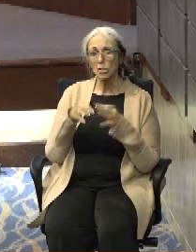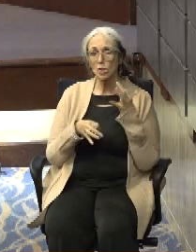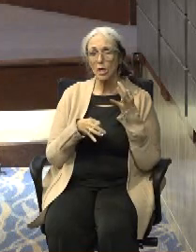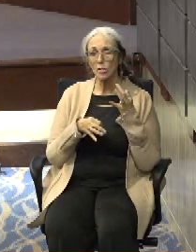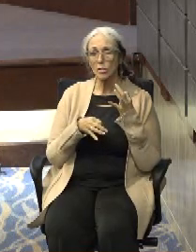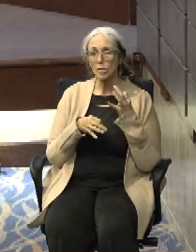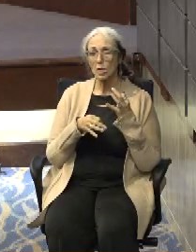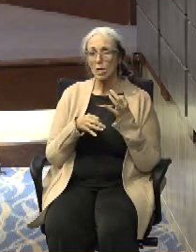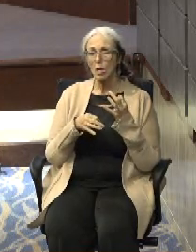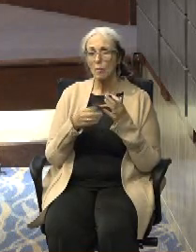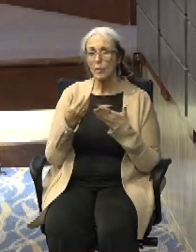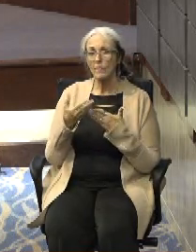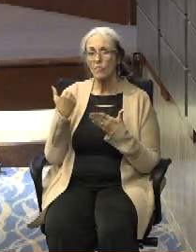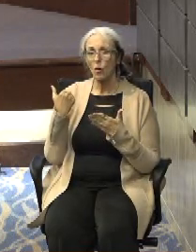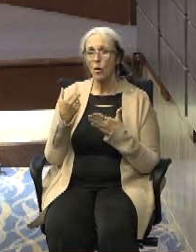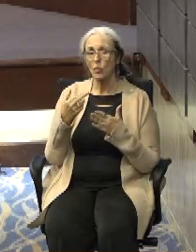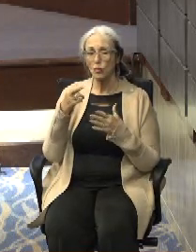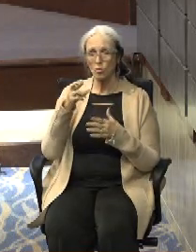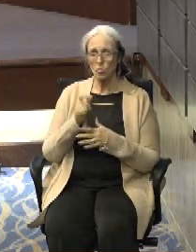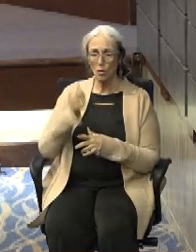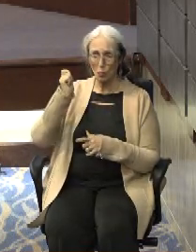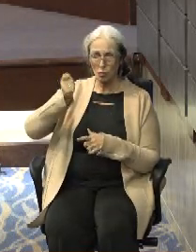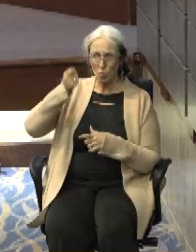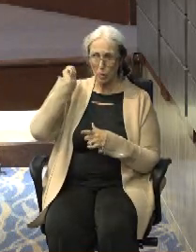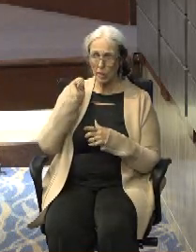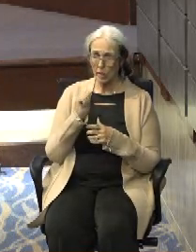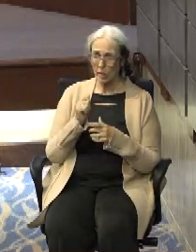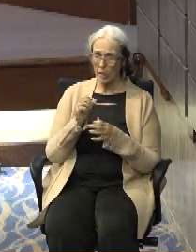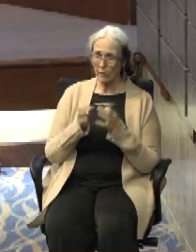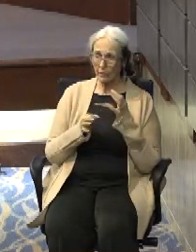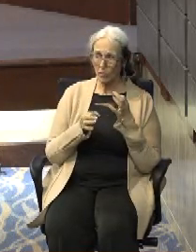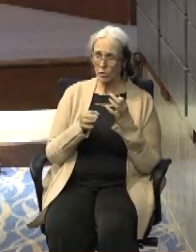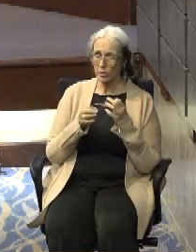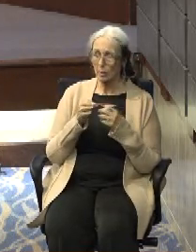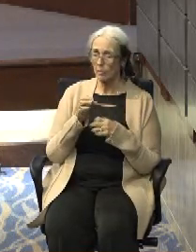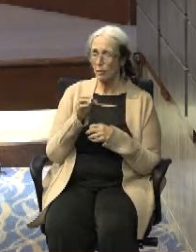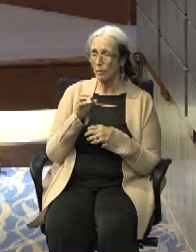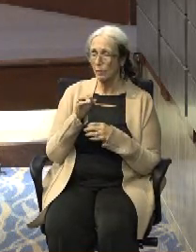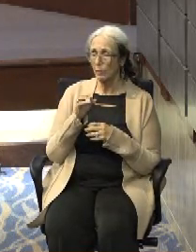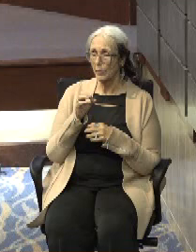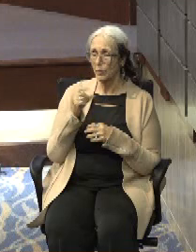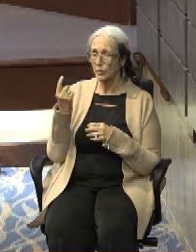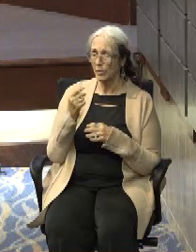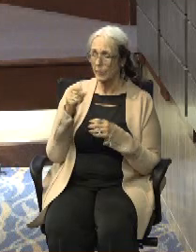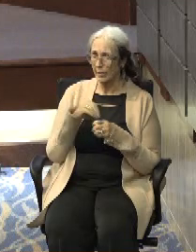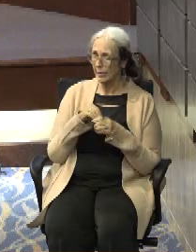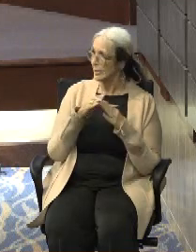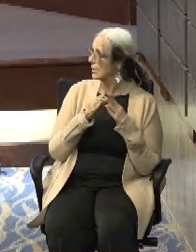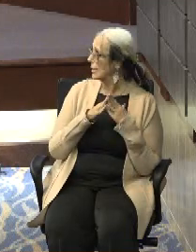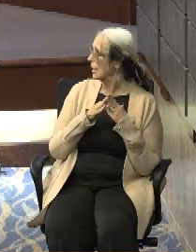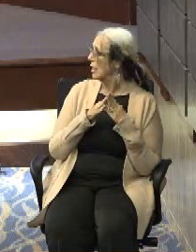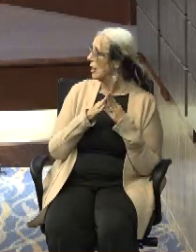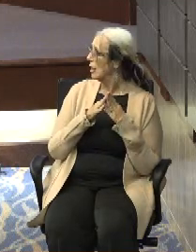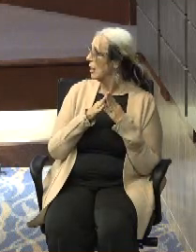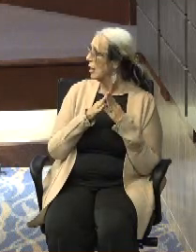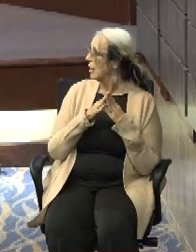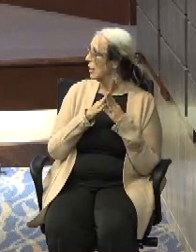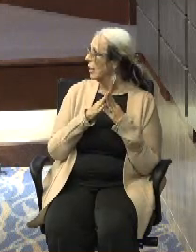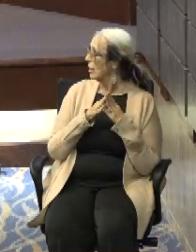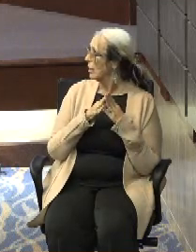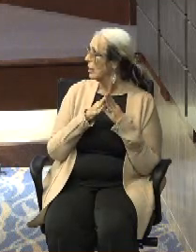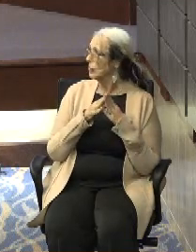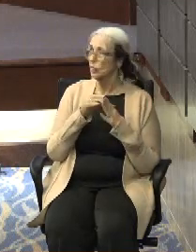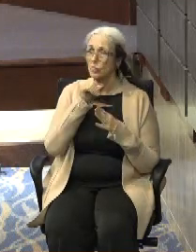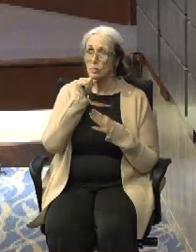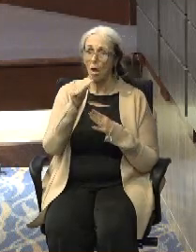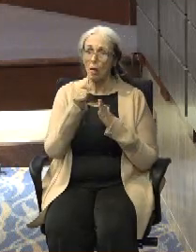breed prior to delivering a ruling. Is there an underlying breed bias embedded within the city? Is there not